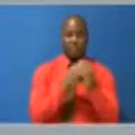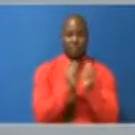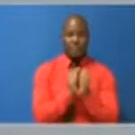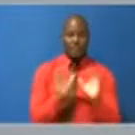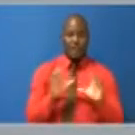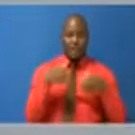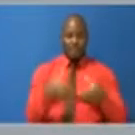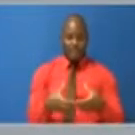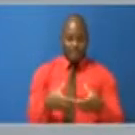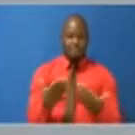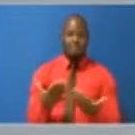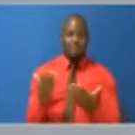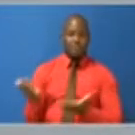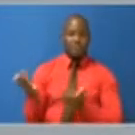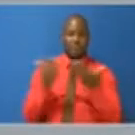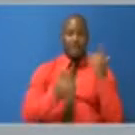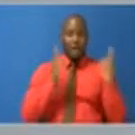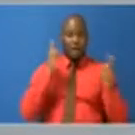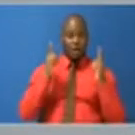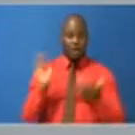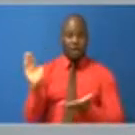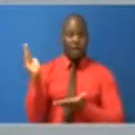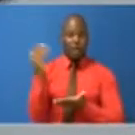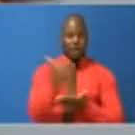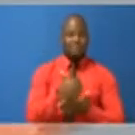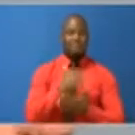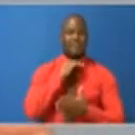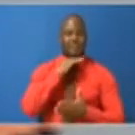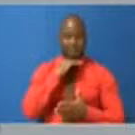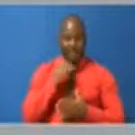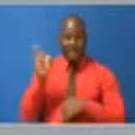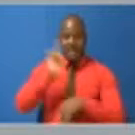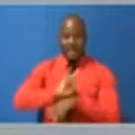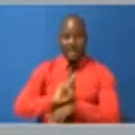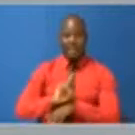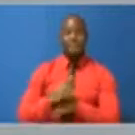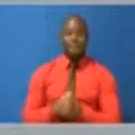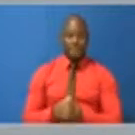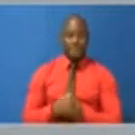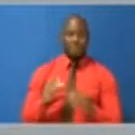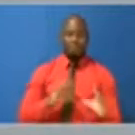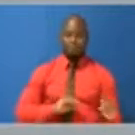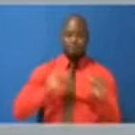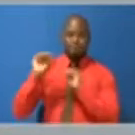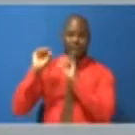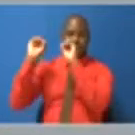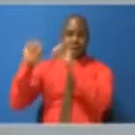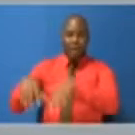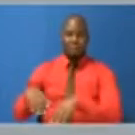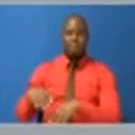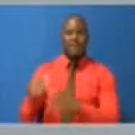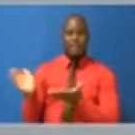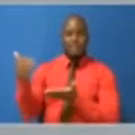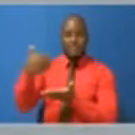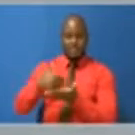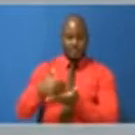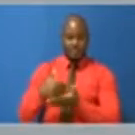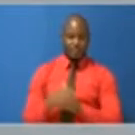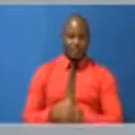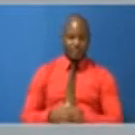companies to bring trucks to collect to have collection days and take them to collection centers